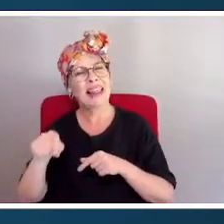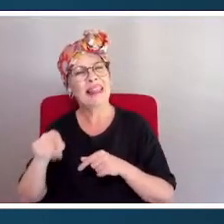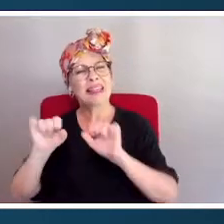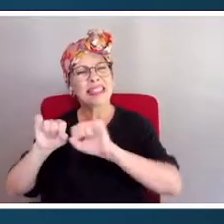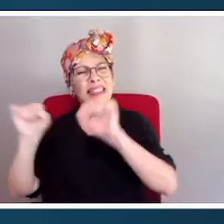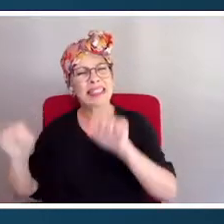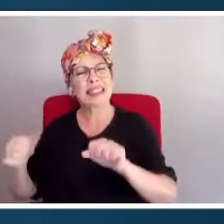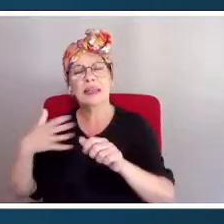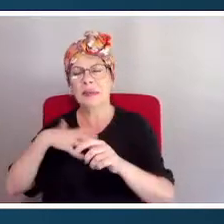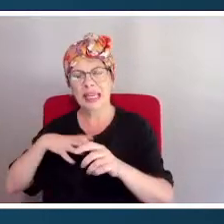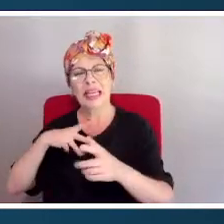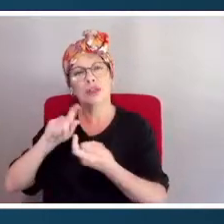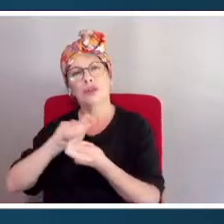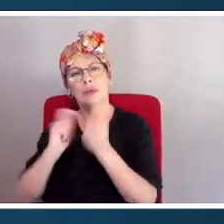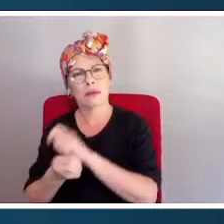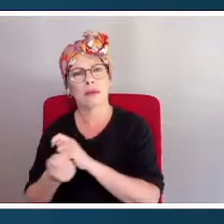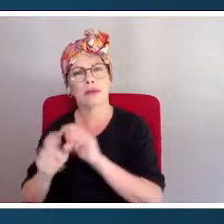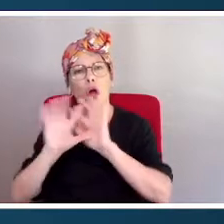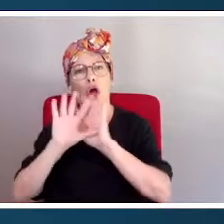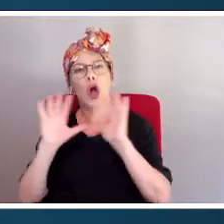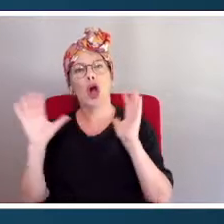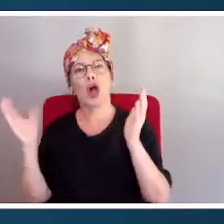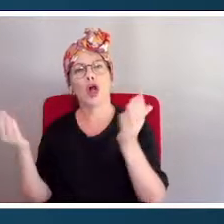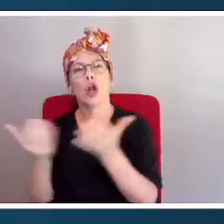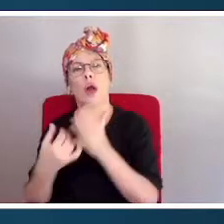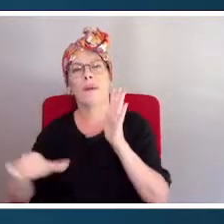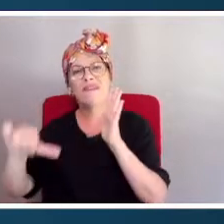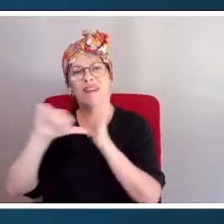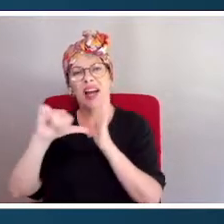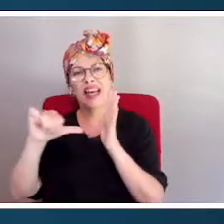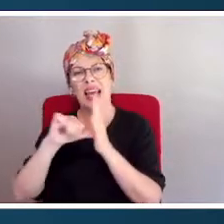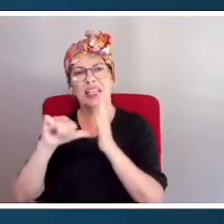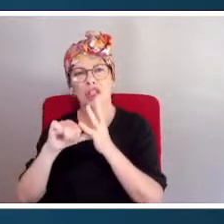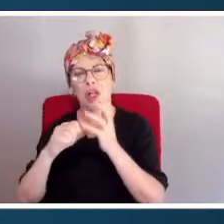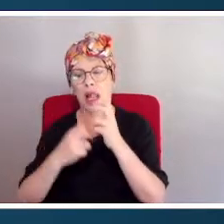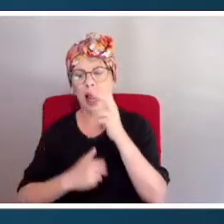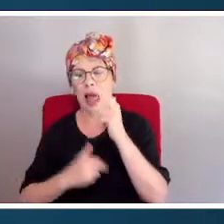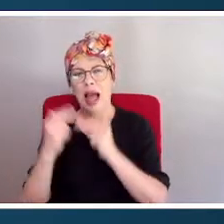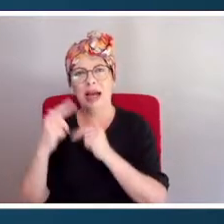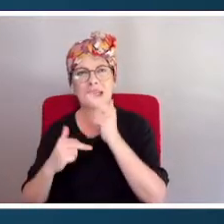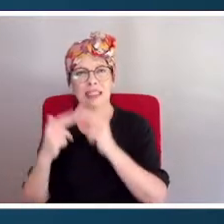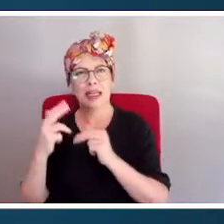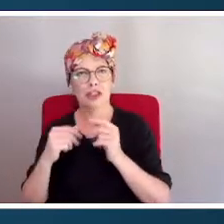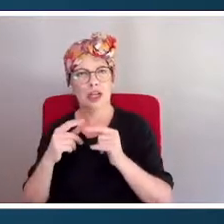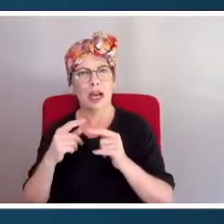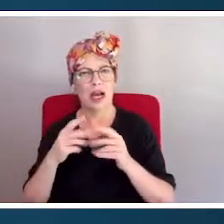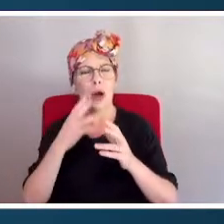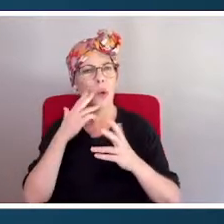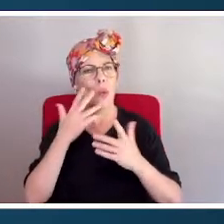The global financial architecture was actually not designed with the small states in mind.